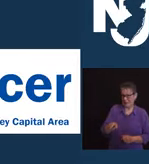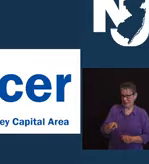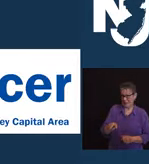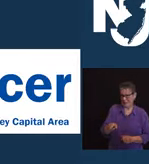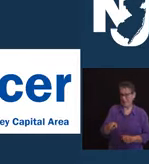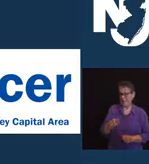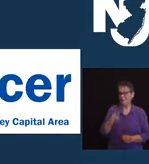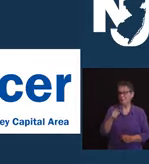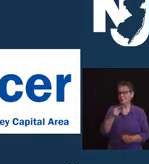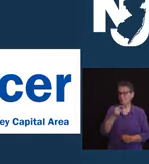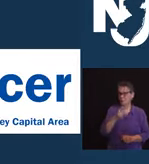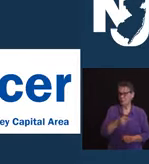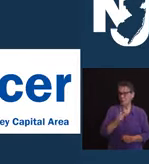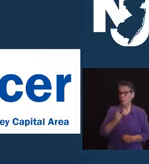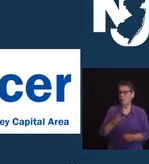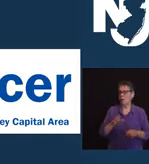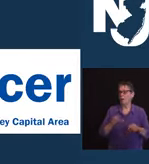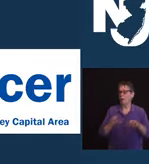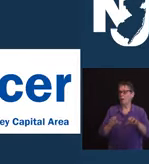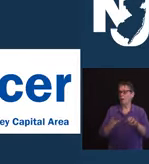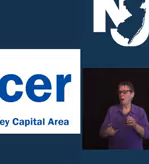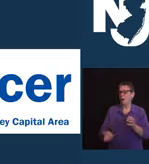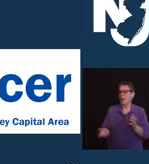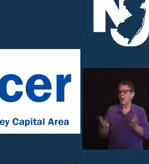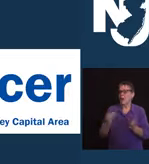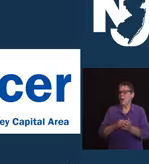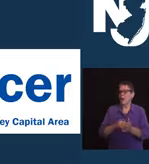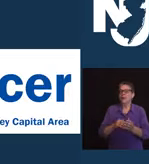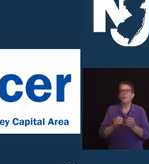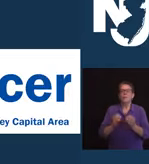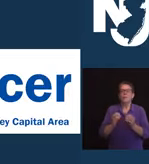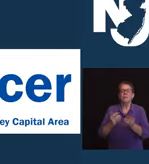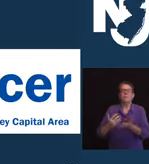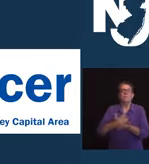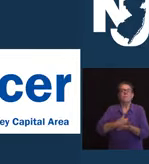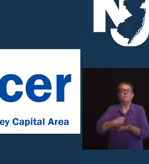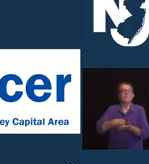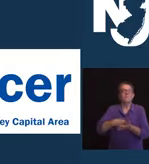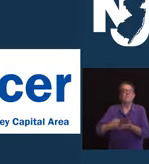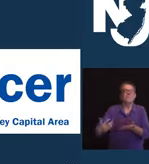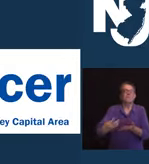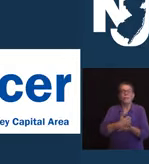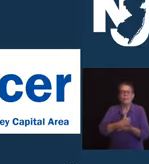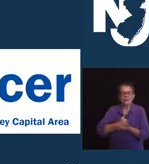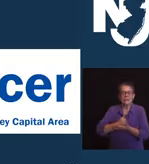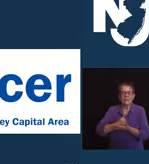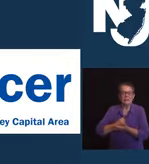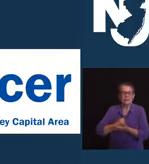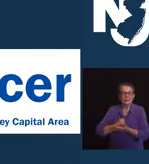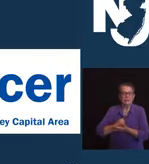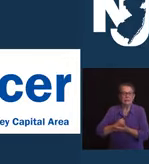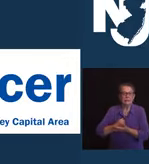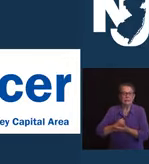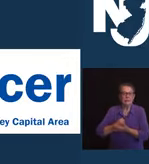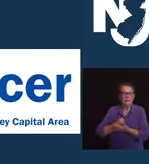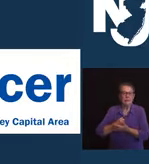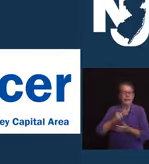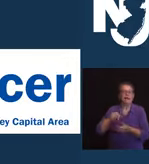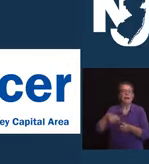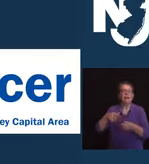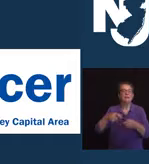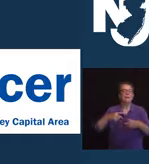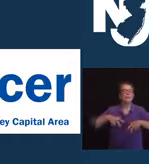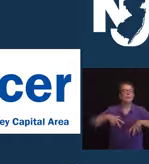fundraiser, NAMI Walks Mercer, which will be held virtually and allow everyone to participate regardless of where they live. I